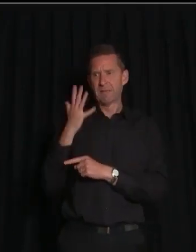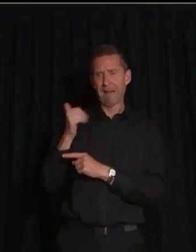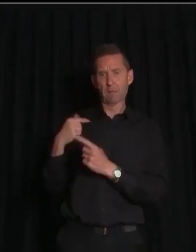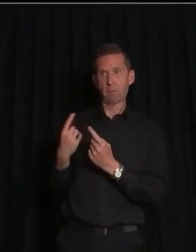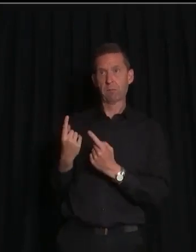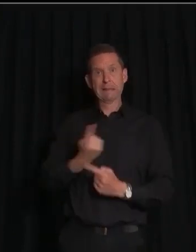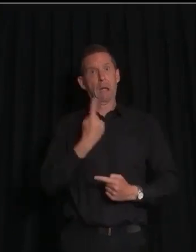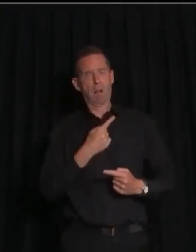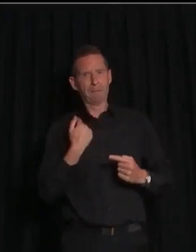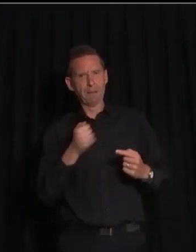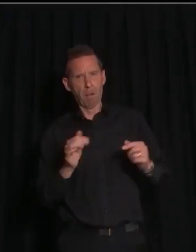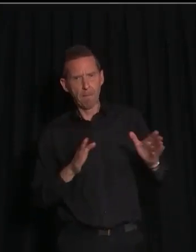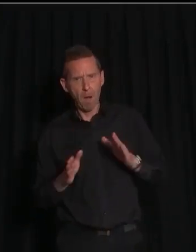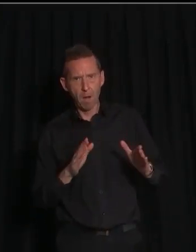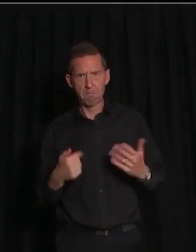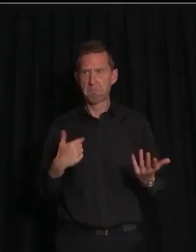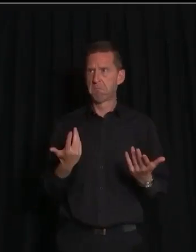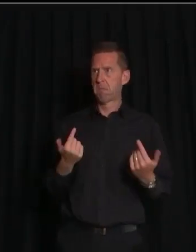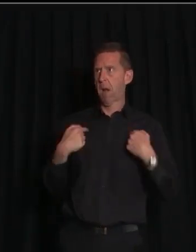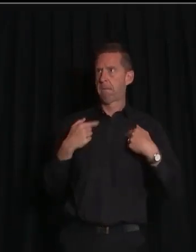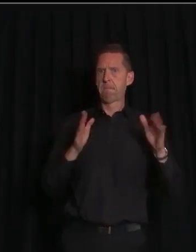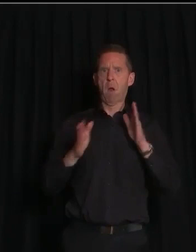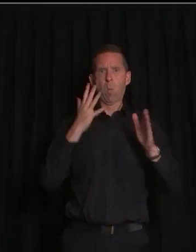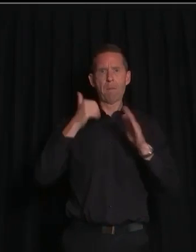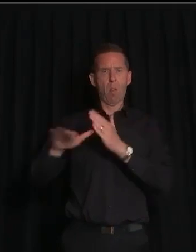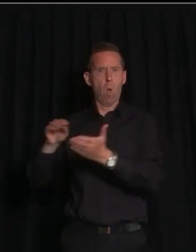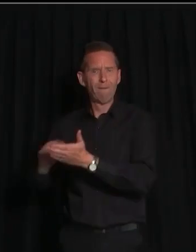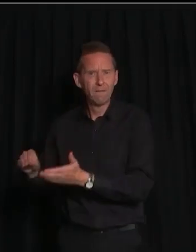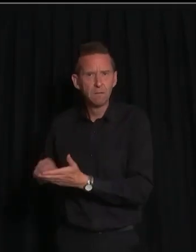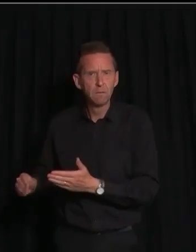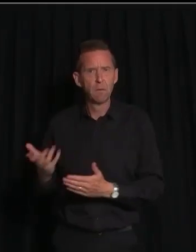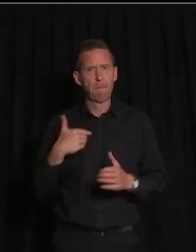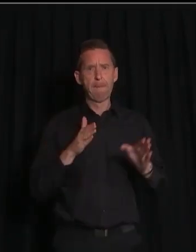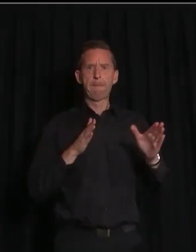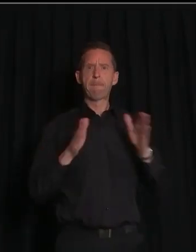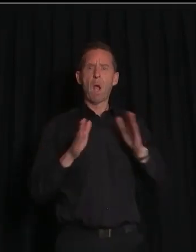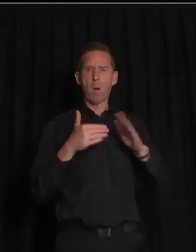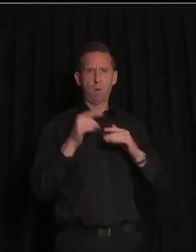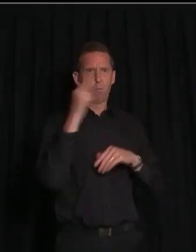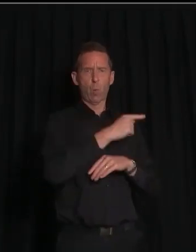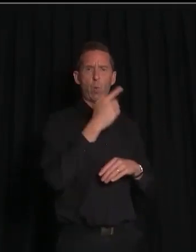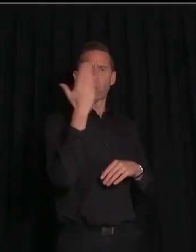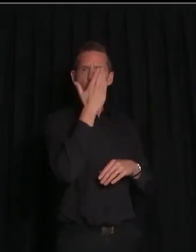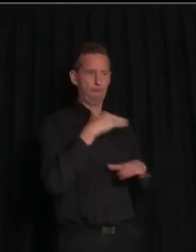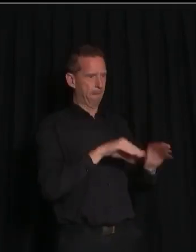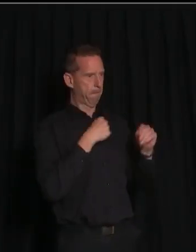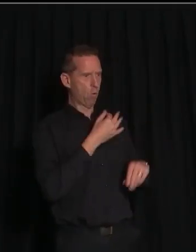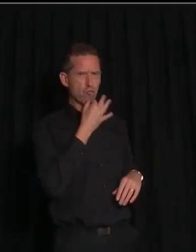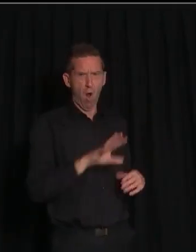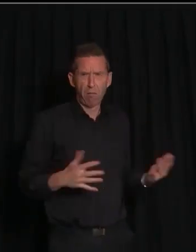And I'm bisexual in my office, and I'm bisexual in the elementary school when I go to pick up my kid,